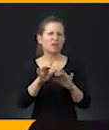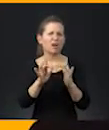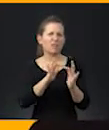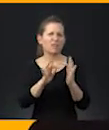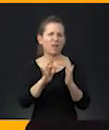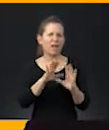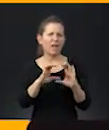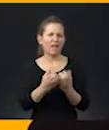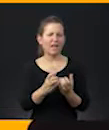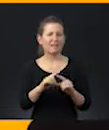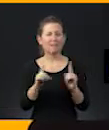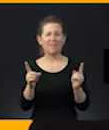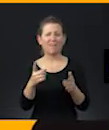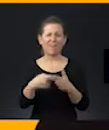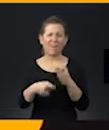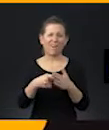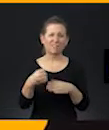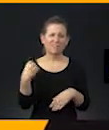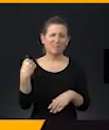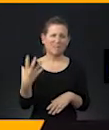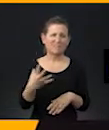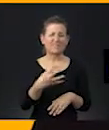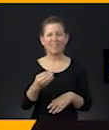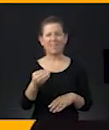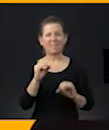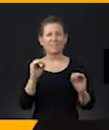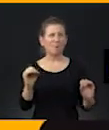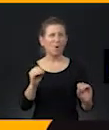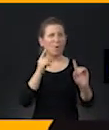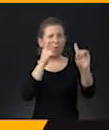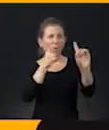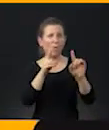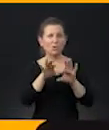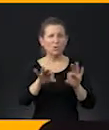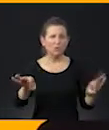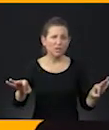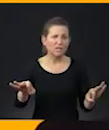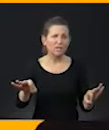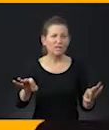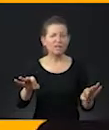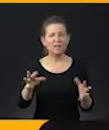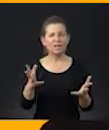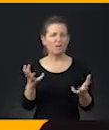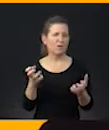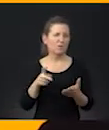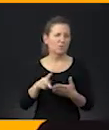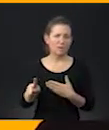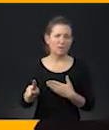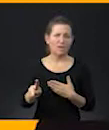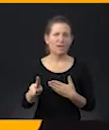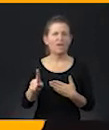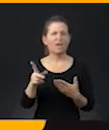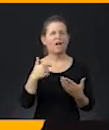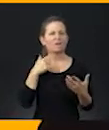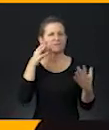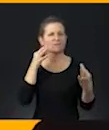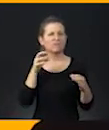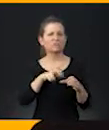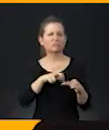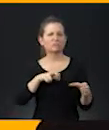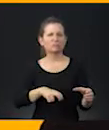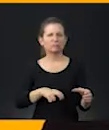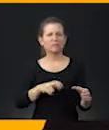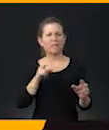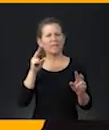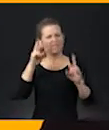the cost of it, you know, not really going towards a degree of any sort and having to pay that much money, I decided to drop out and